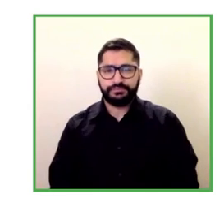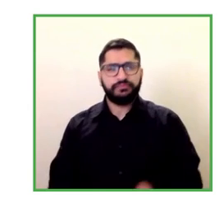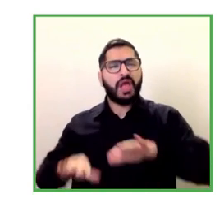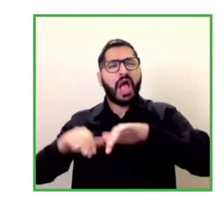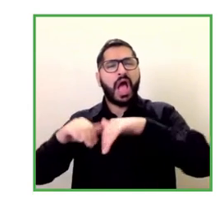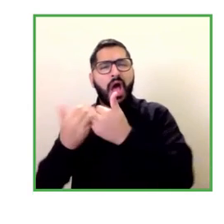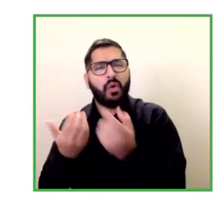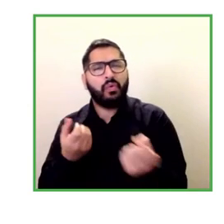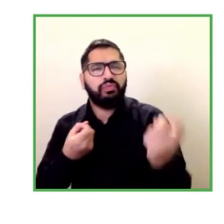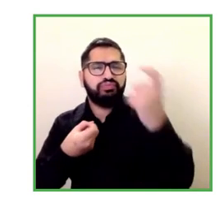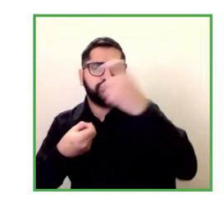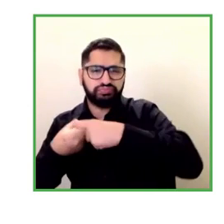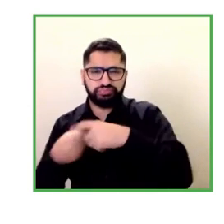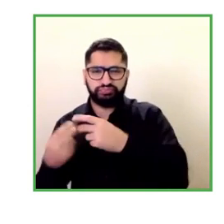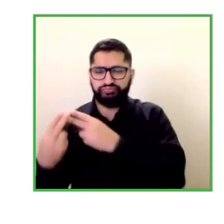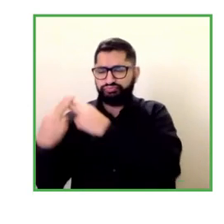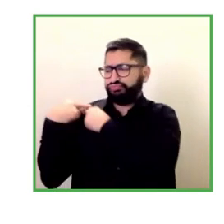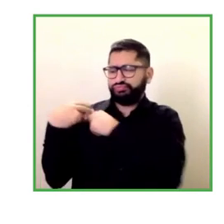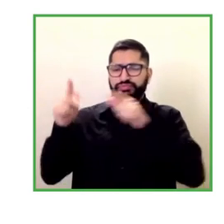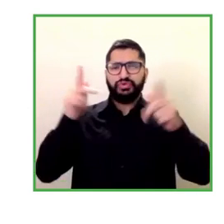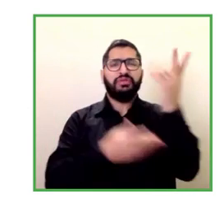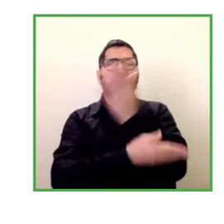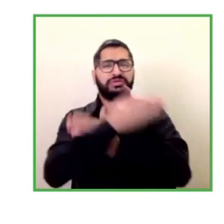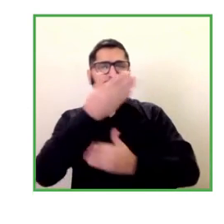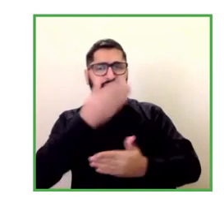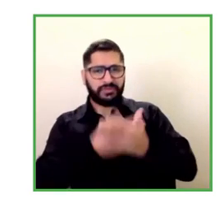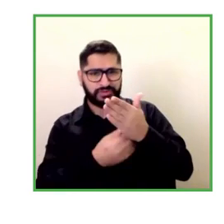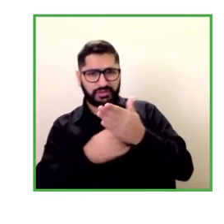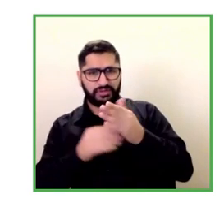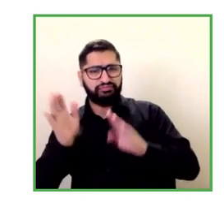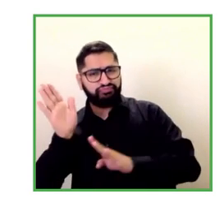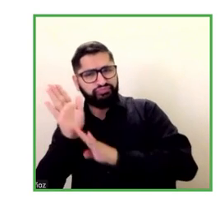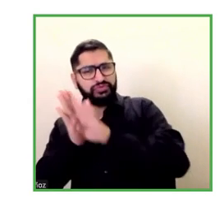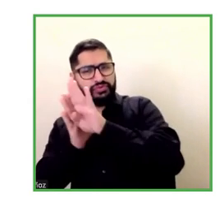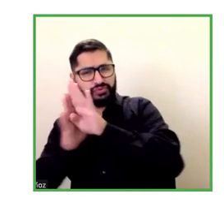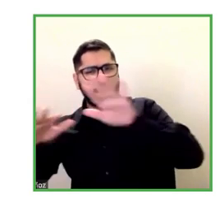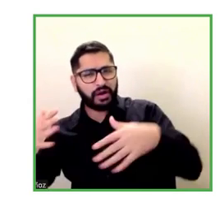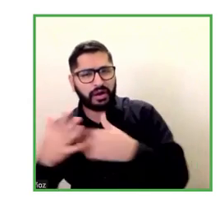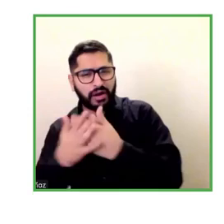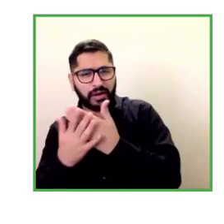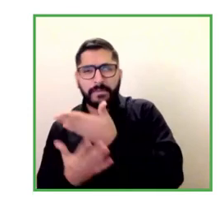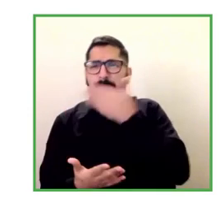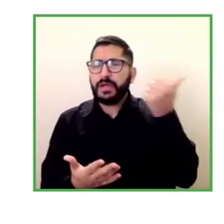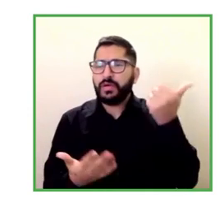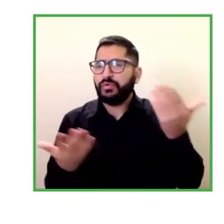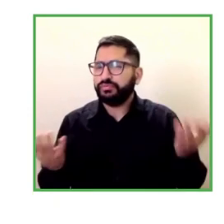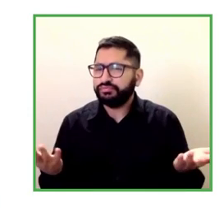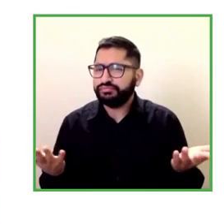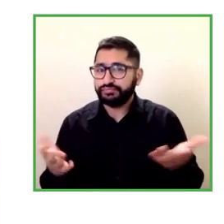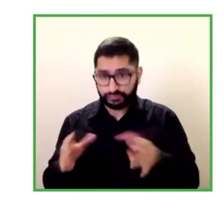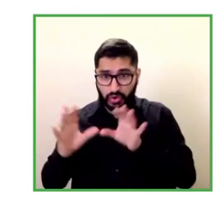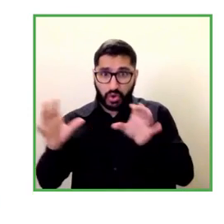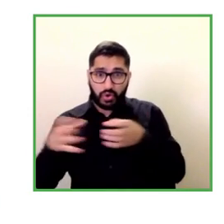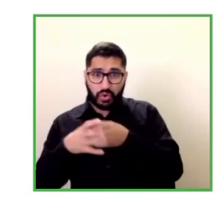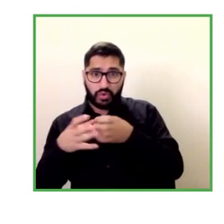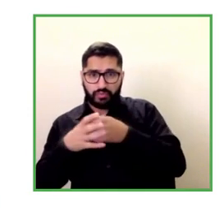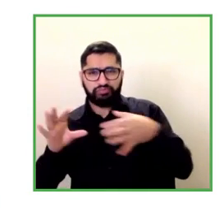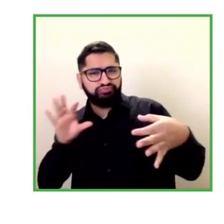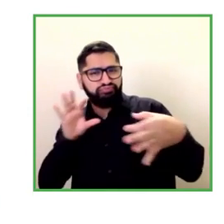involved in the development of the network, and how do you believe the relationship between the civil society and the business world could be